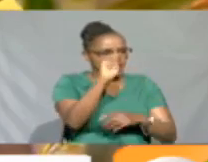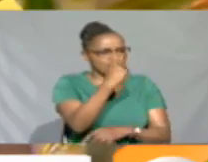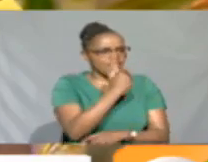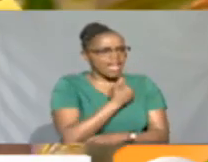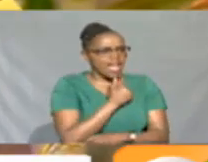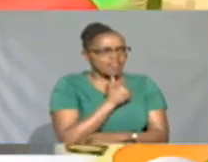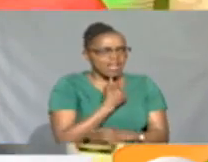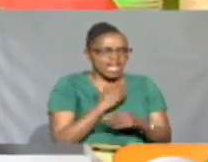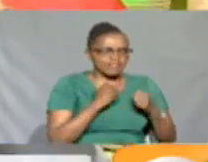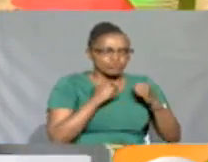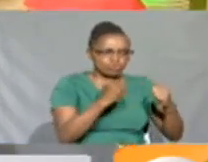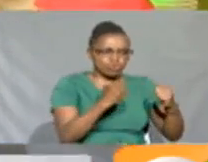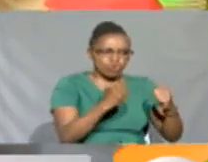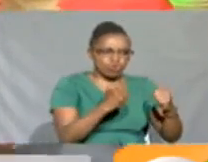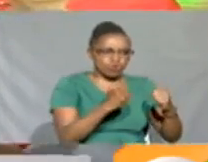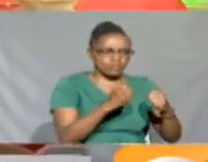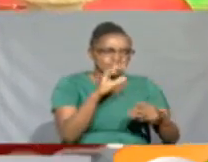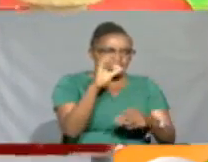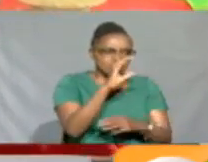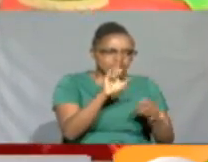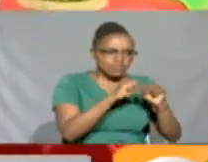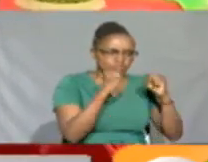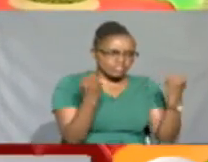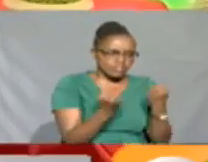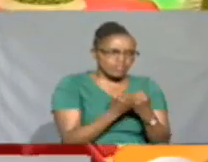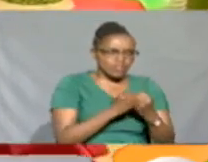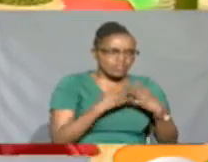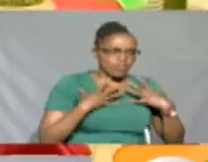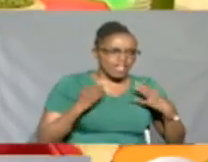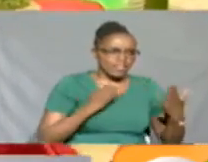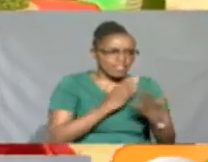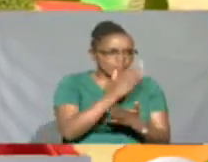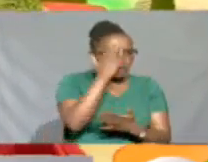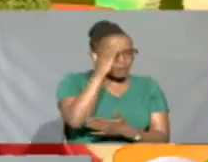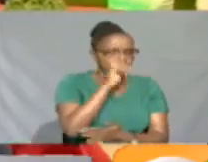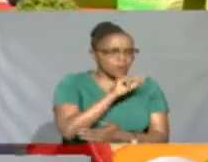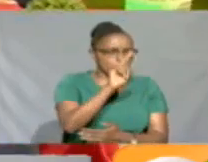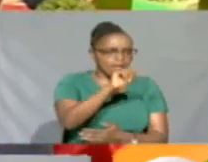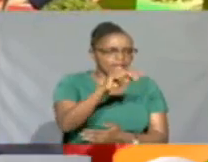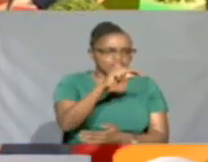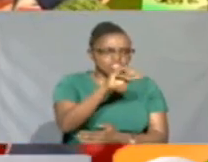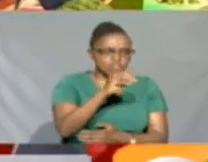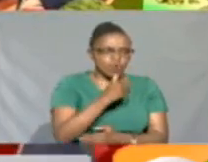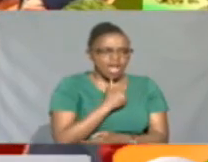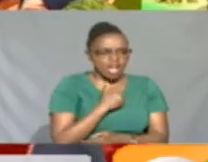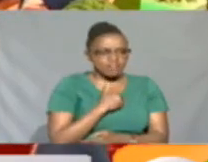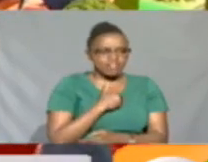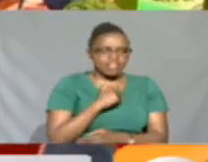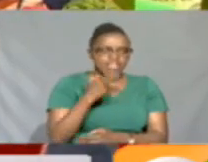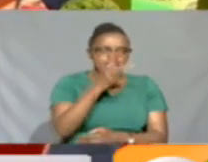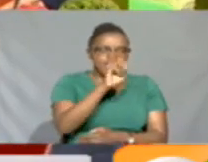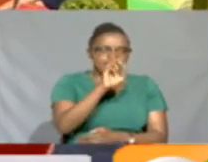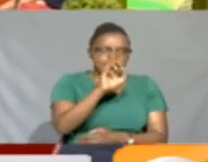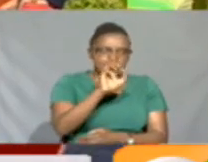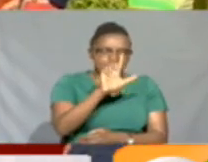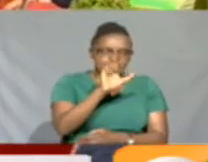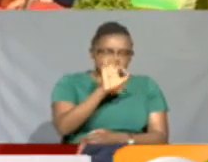don't have a strong civil society on health rights. As much as I know there are NGOs like HERAF, and